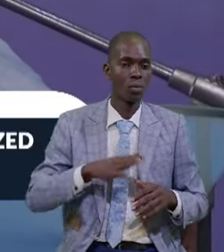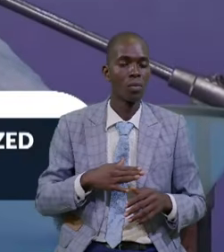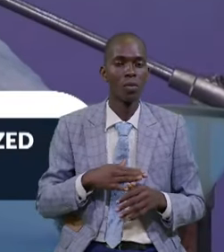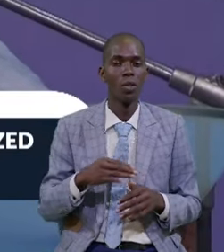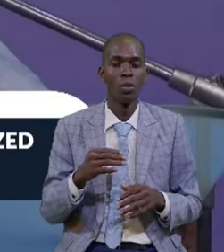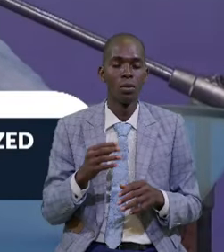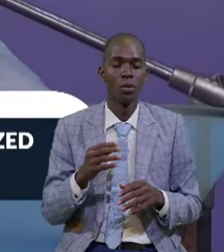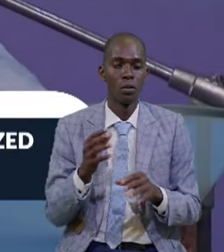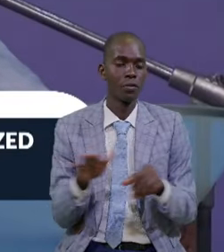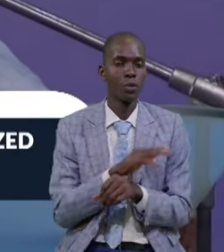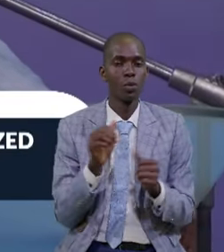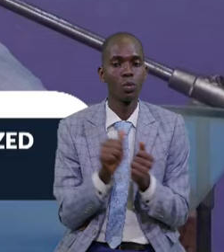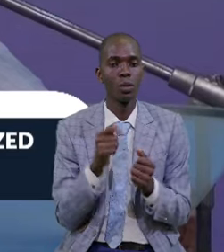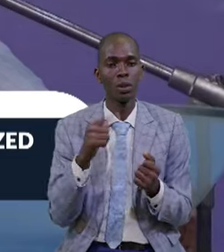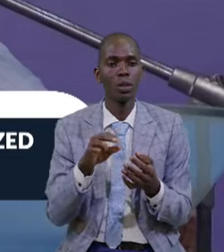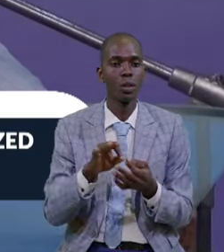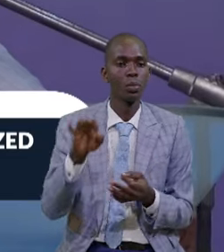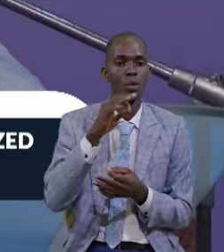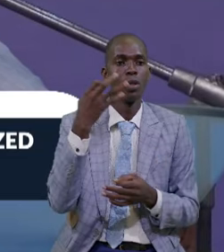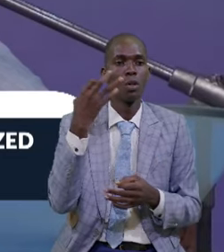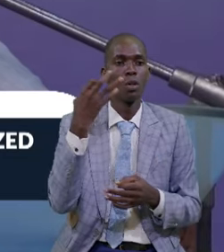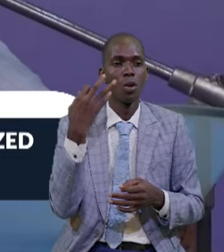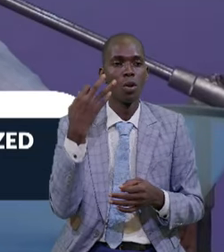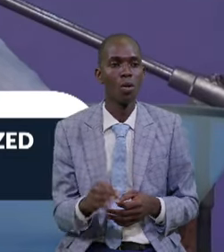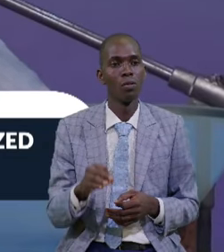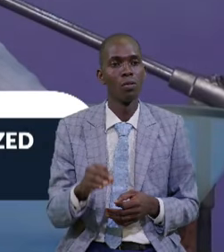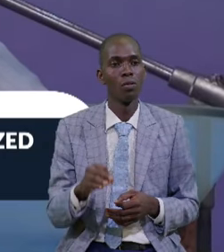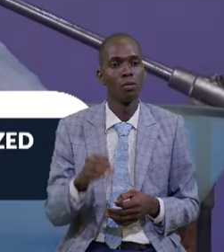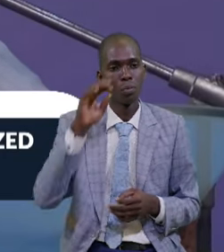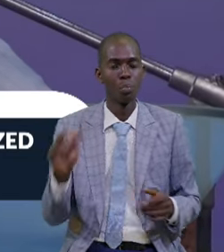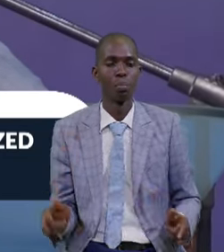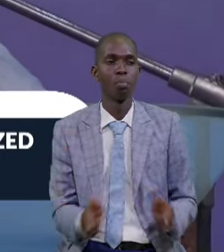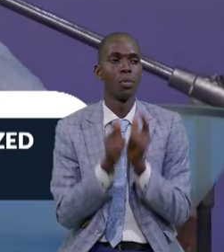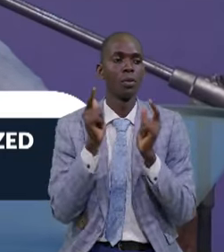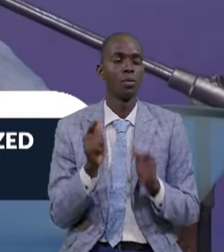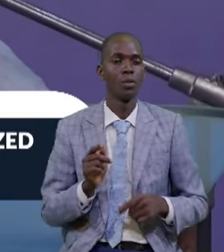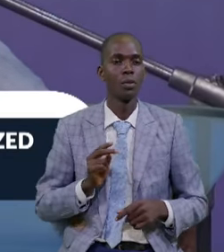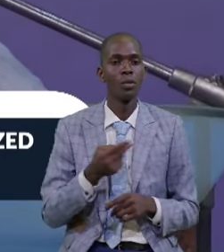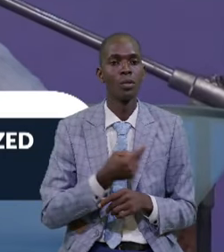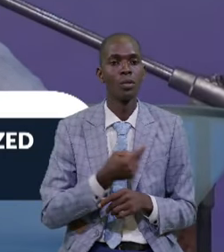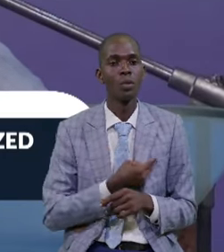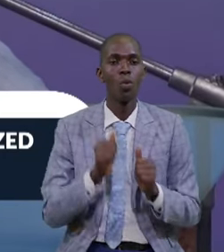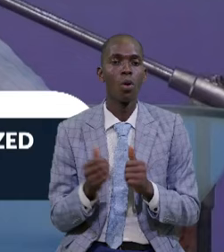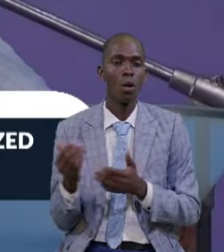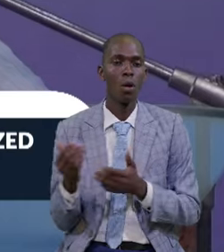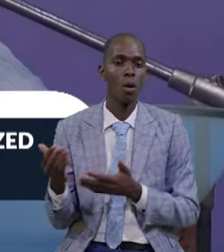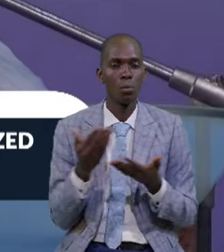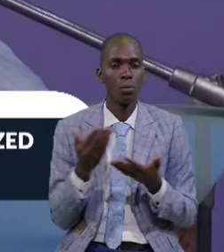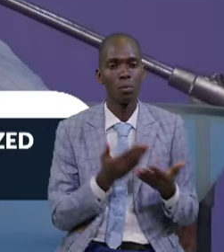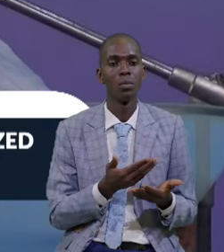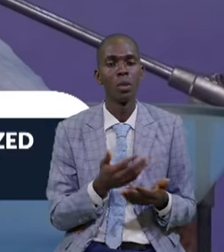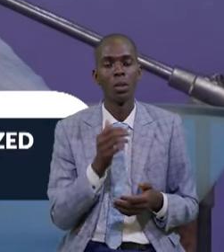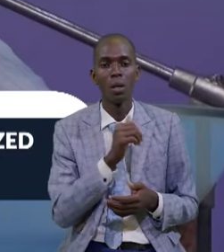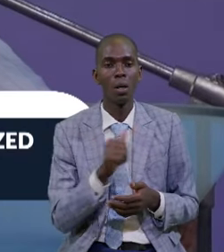a spirit of divination met us, which brought a